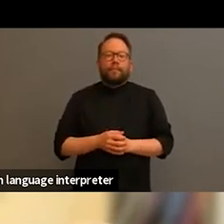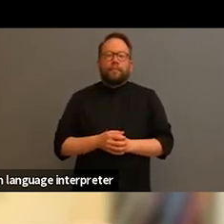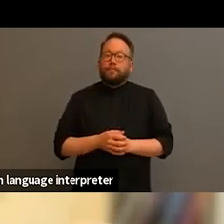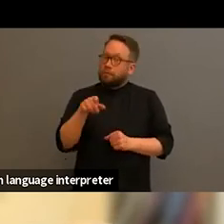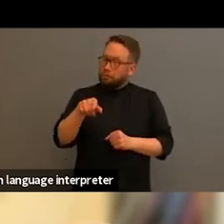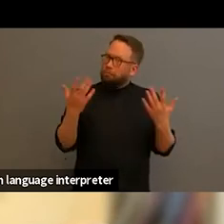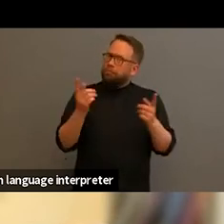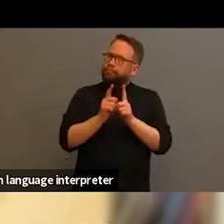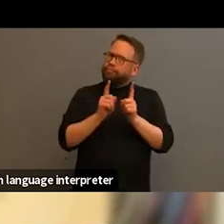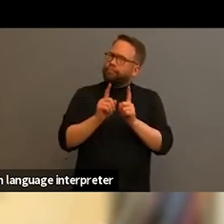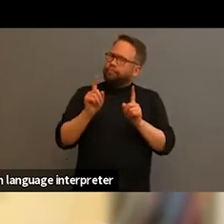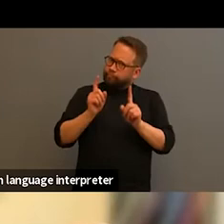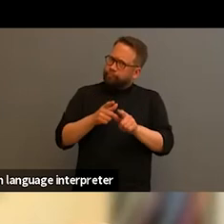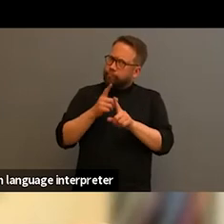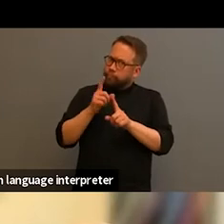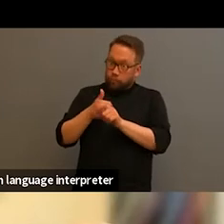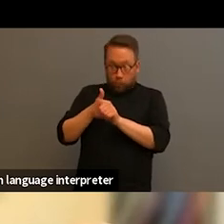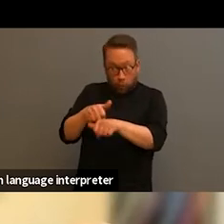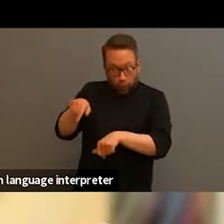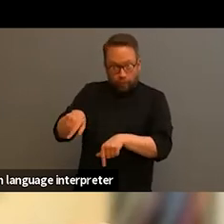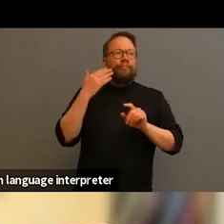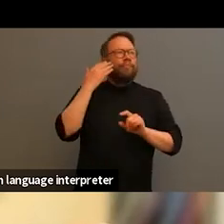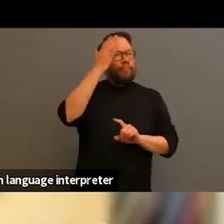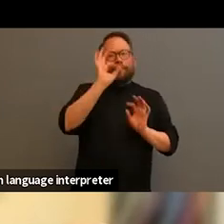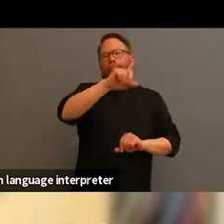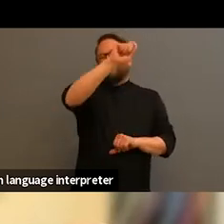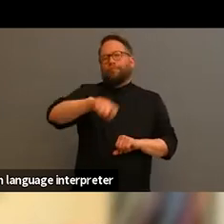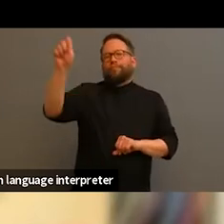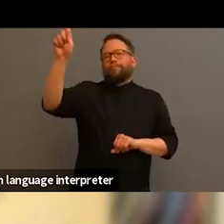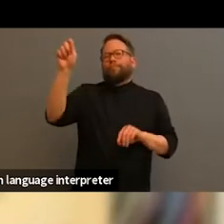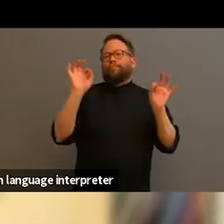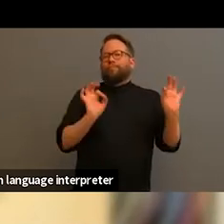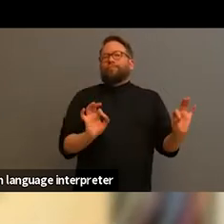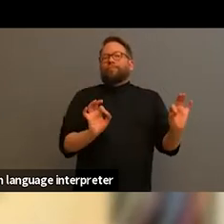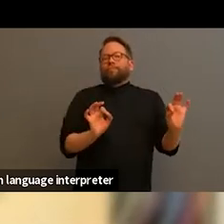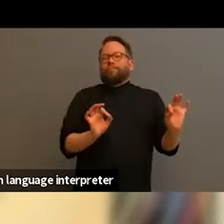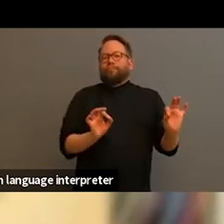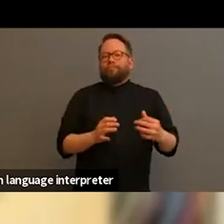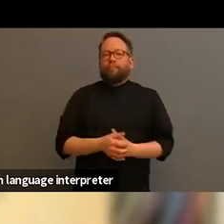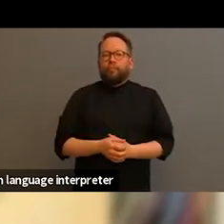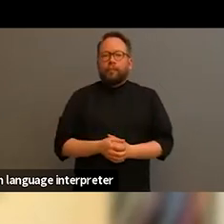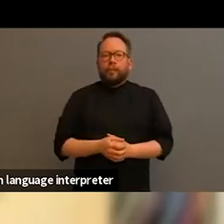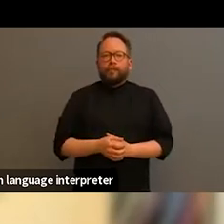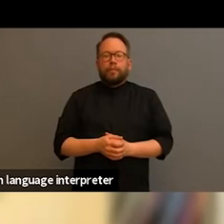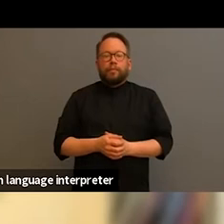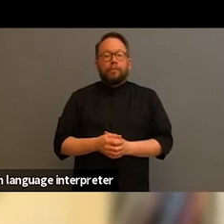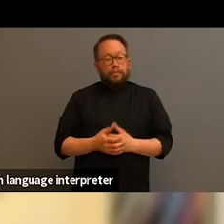sustainability in the end. I think as a Scandinavian or Nordic country, we are very closely working